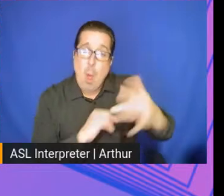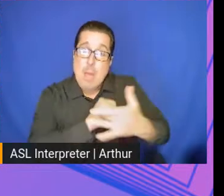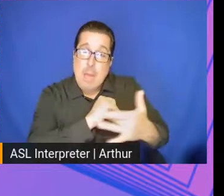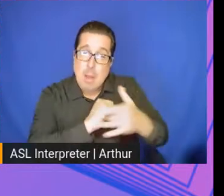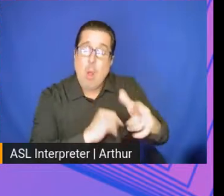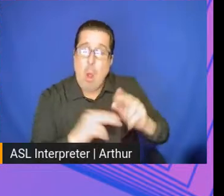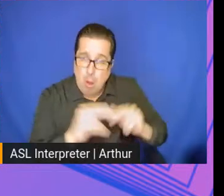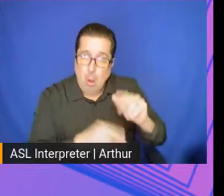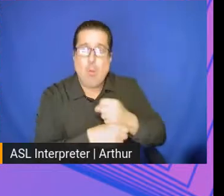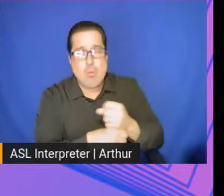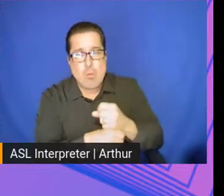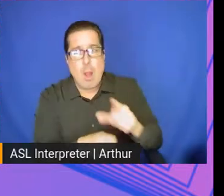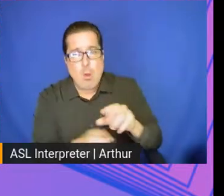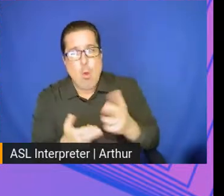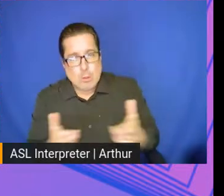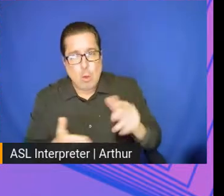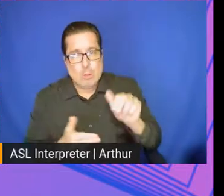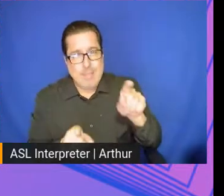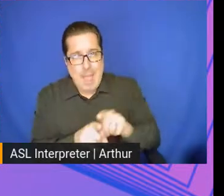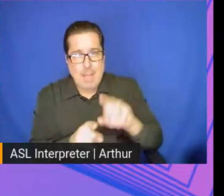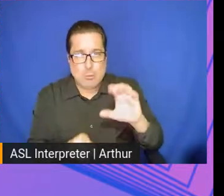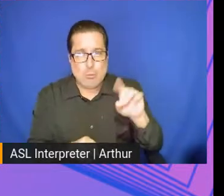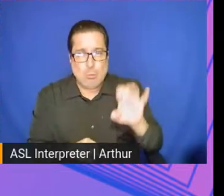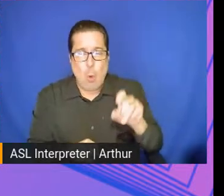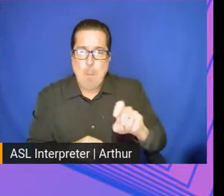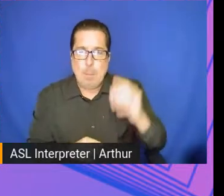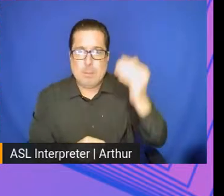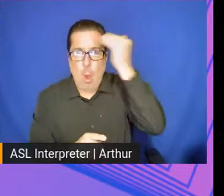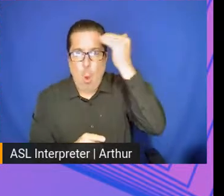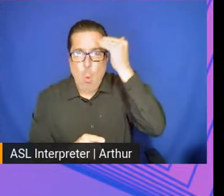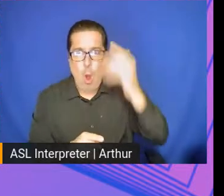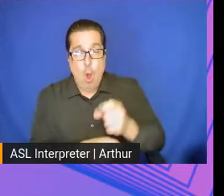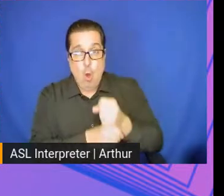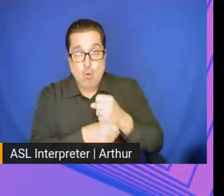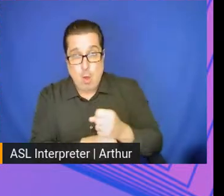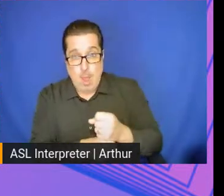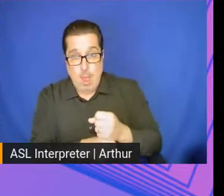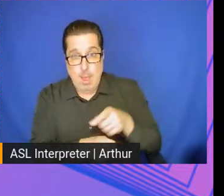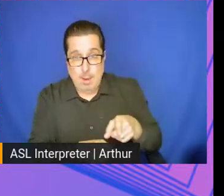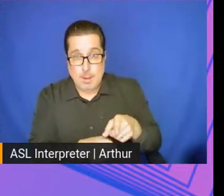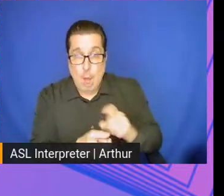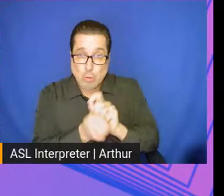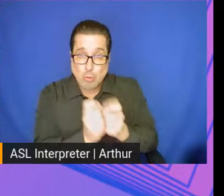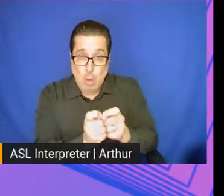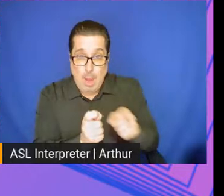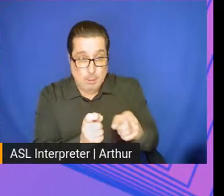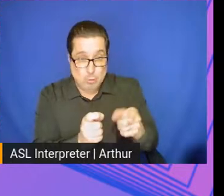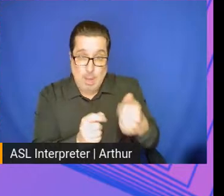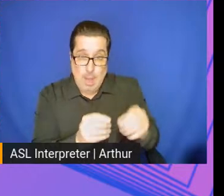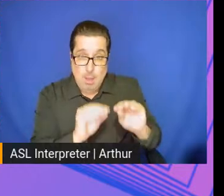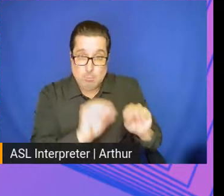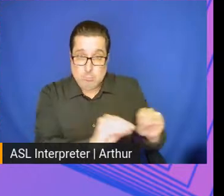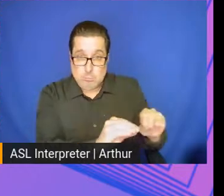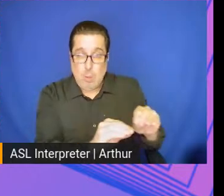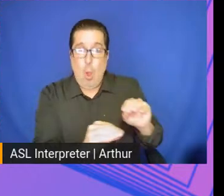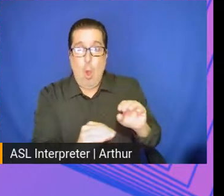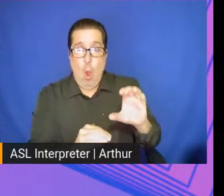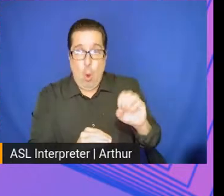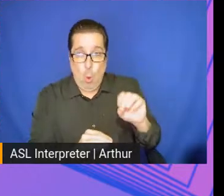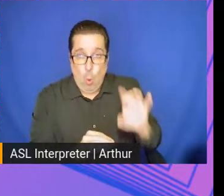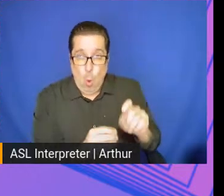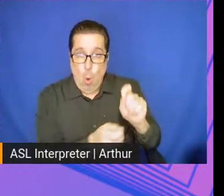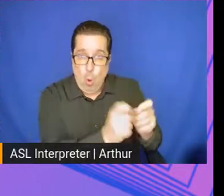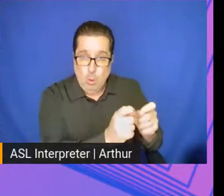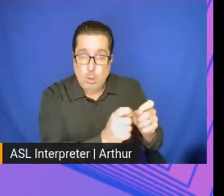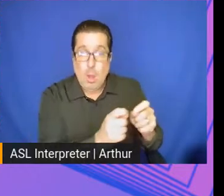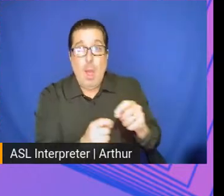as code, you have to be aware of creating them, any changes that are made to them, you have to code that. And if you're deleting a